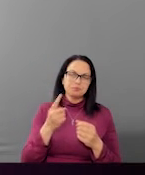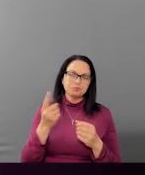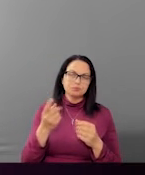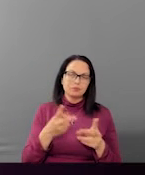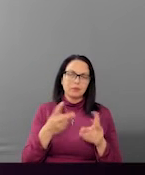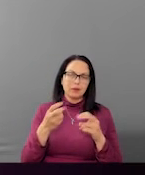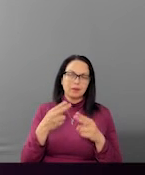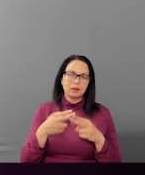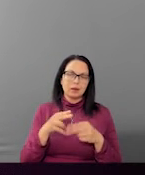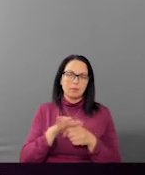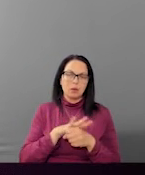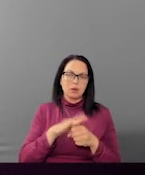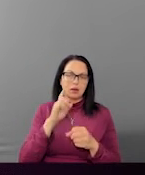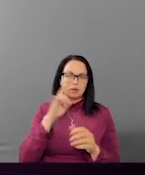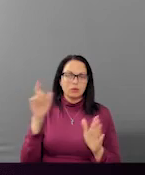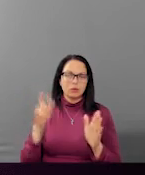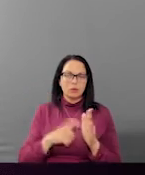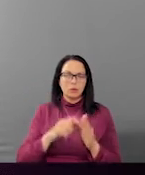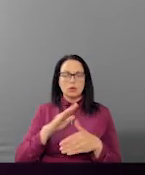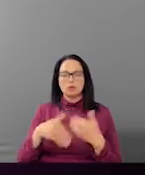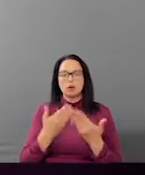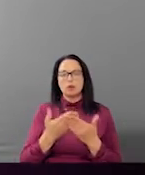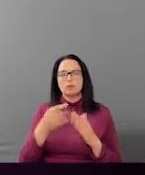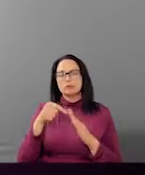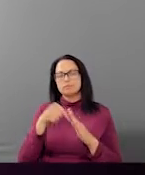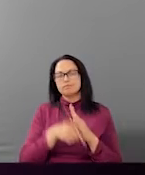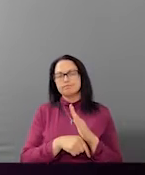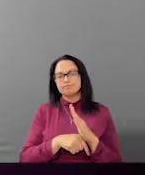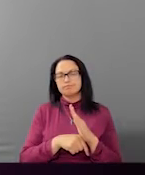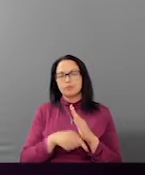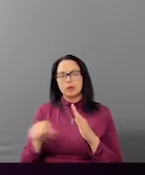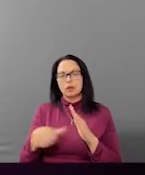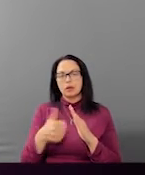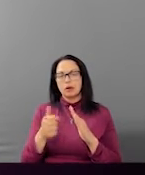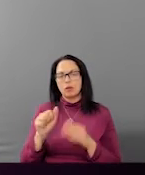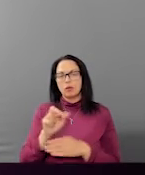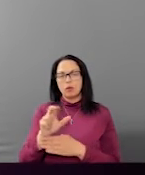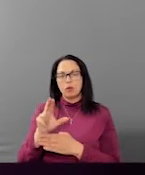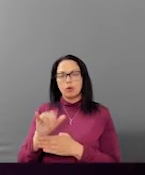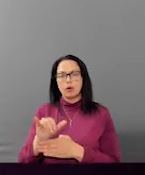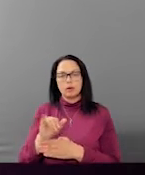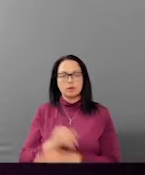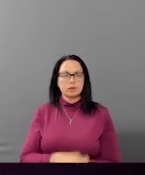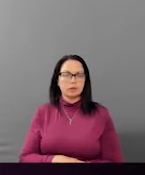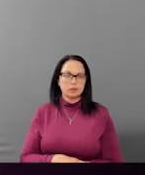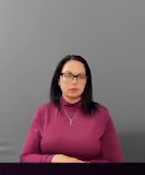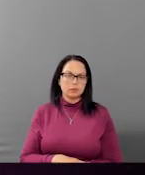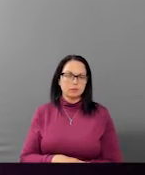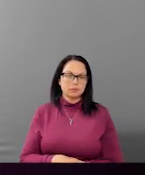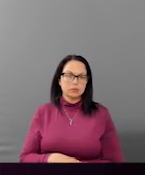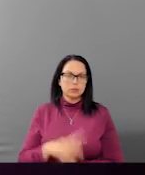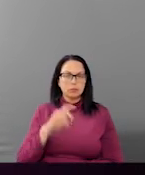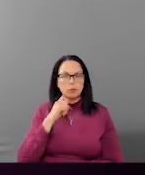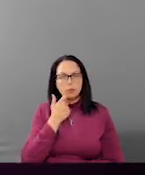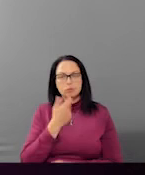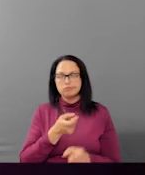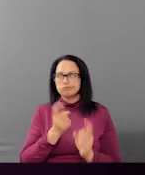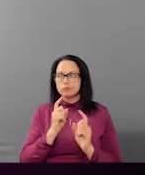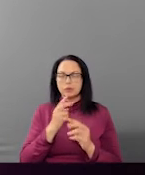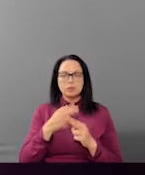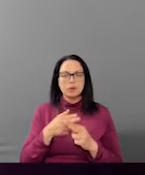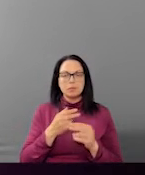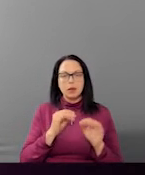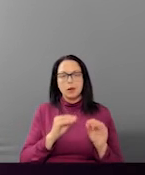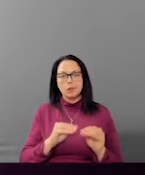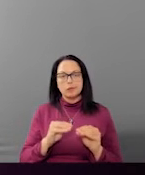notice, all the attributes are one level deeper in an array, right? So we're like, cool, get us the name. Now we're moving on to the attributes. So